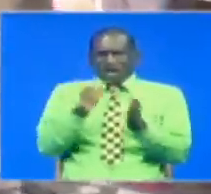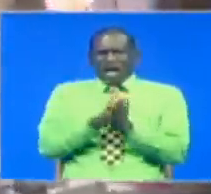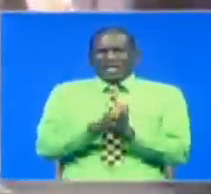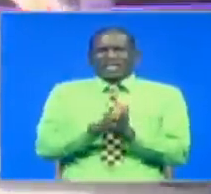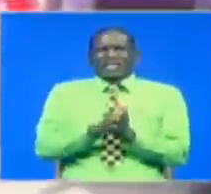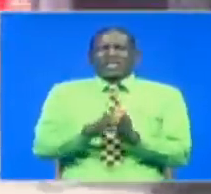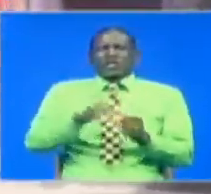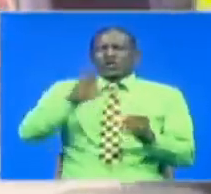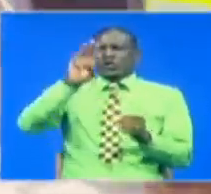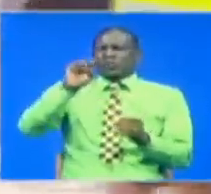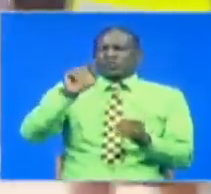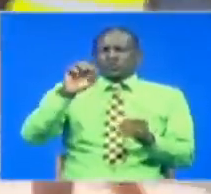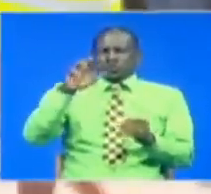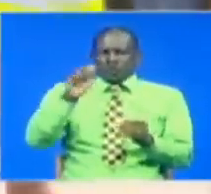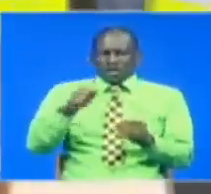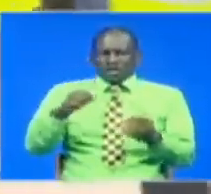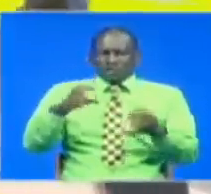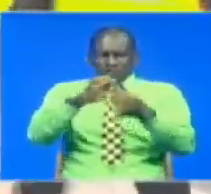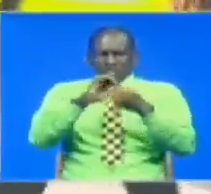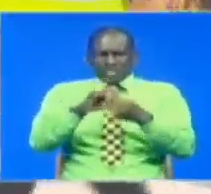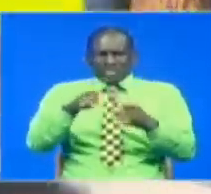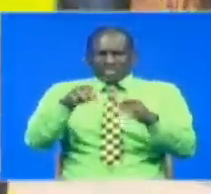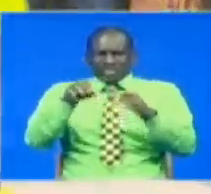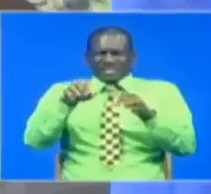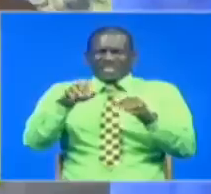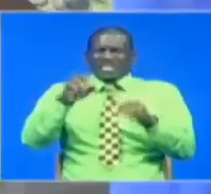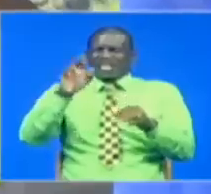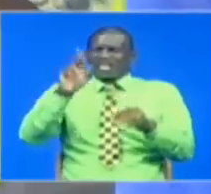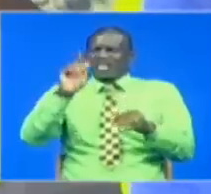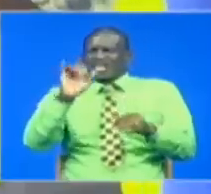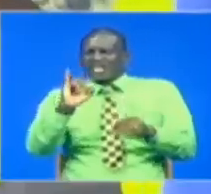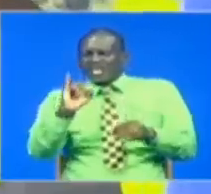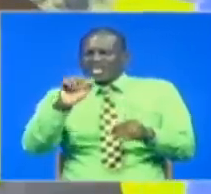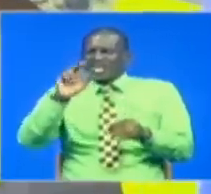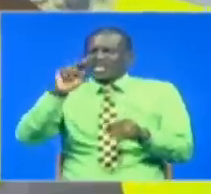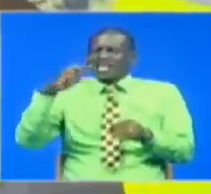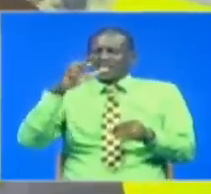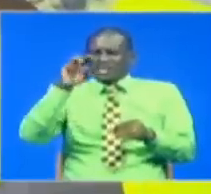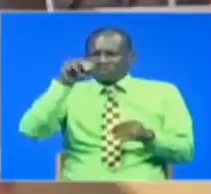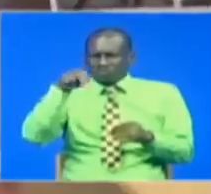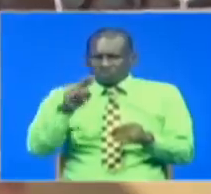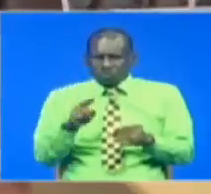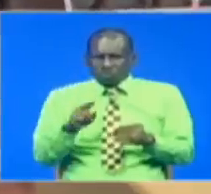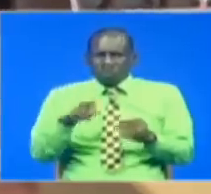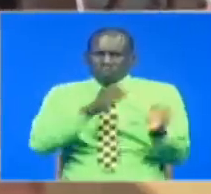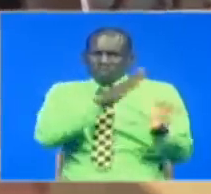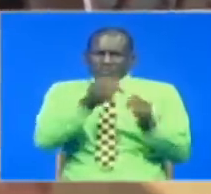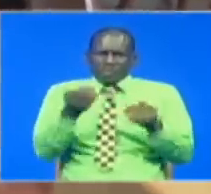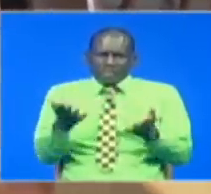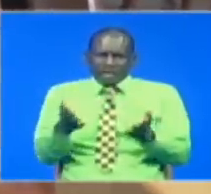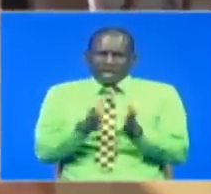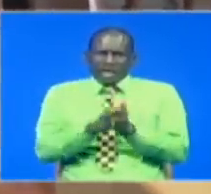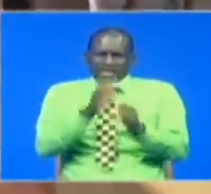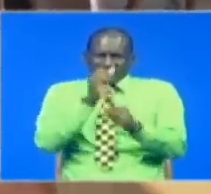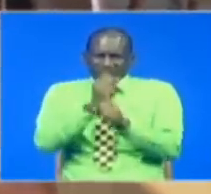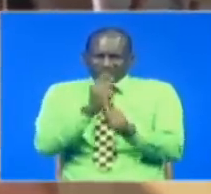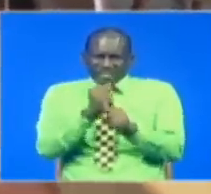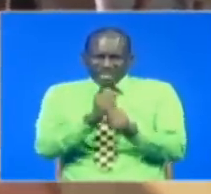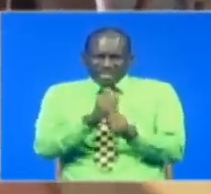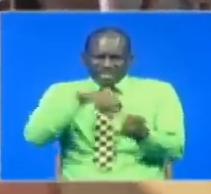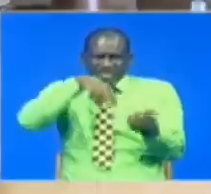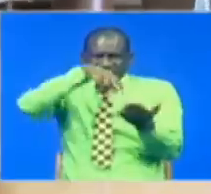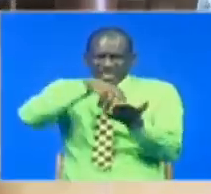short. And that sounds like Ikamba, doesn't it? Anyway, the scheming is on and is being done standing,